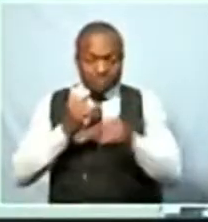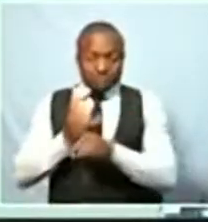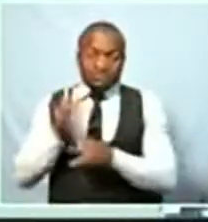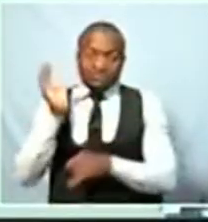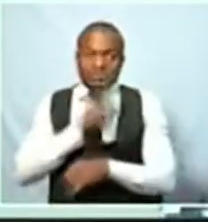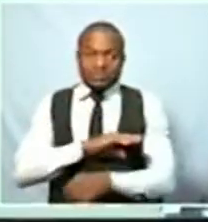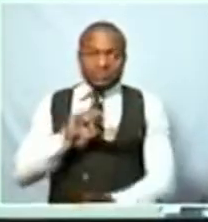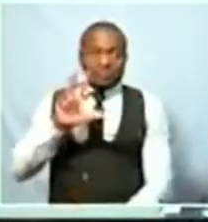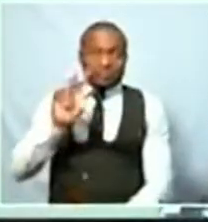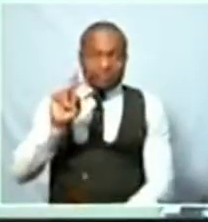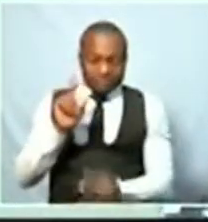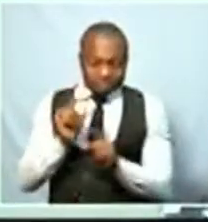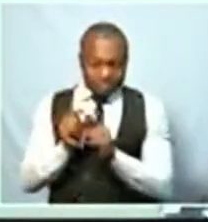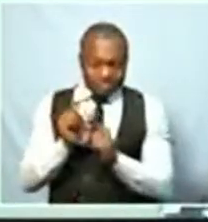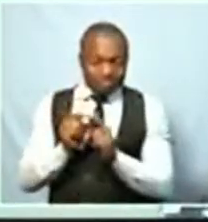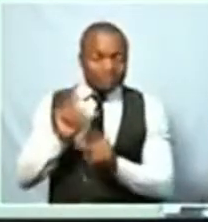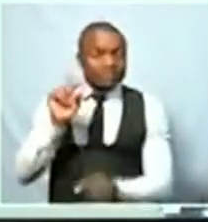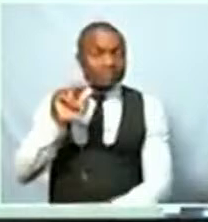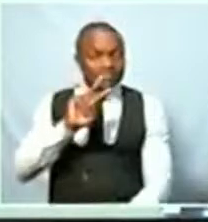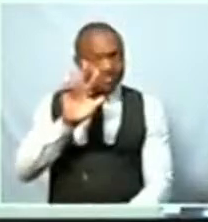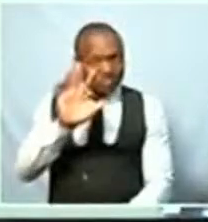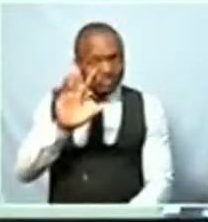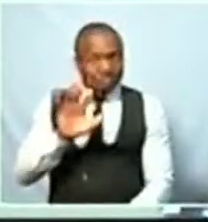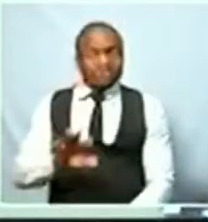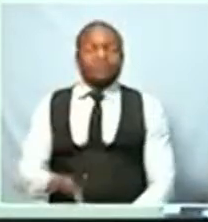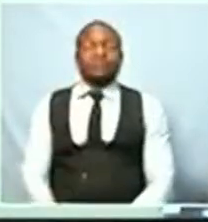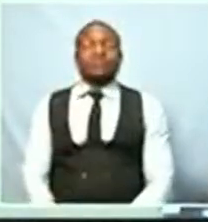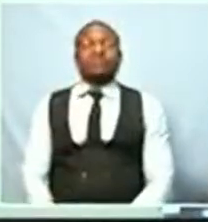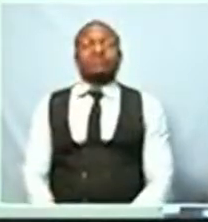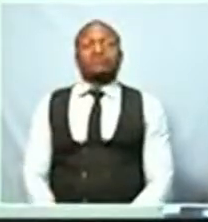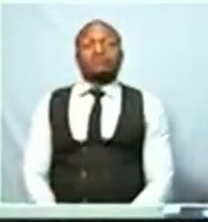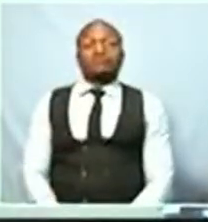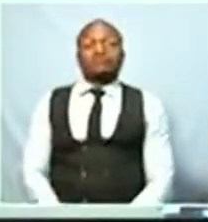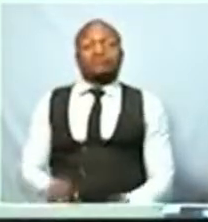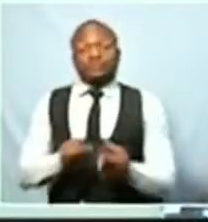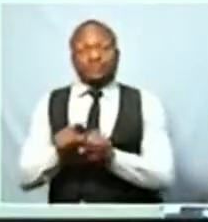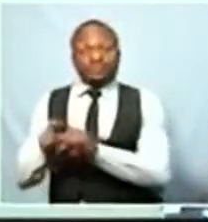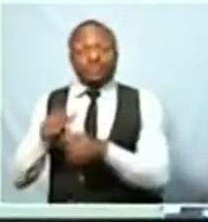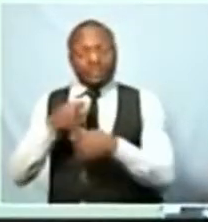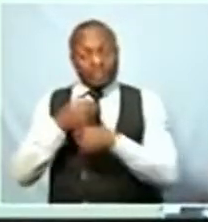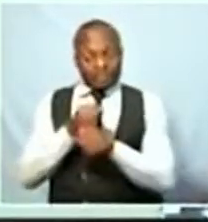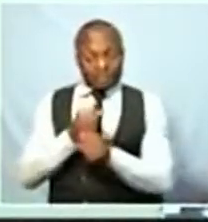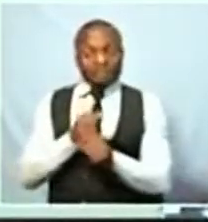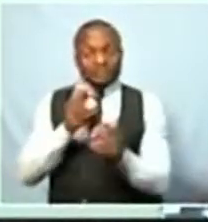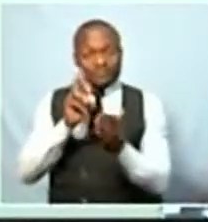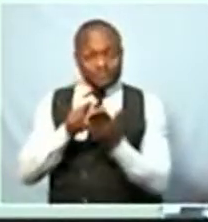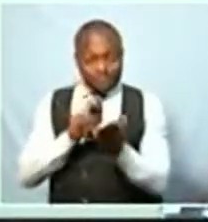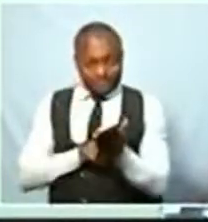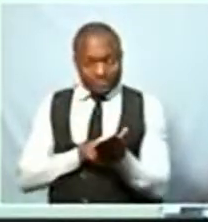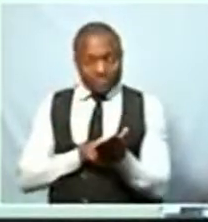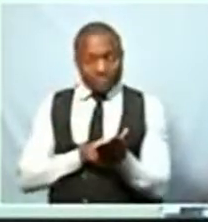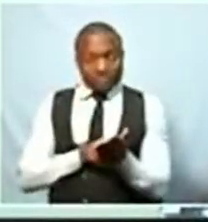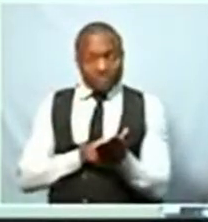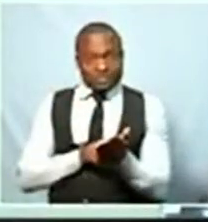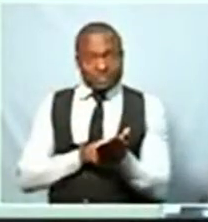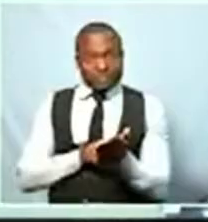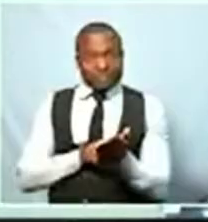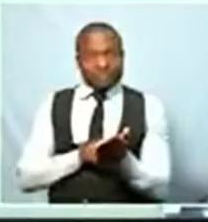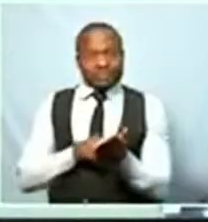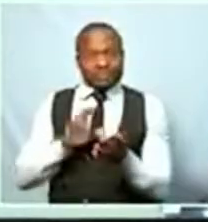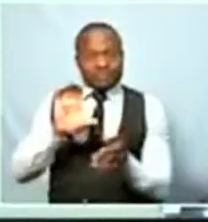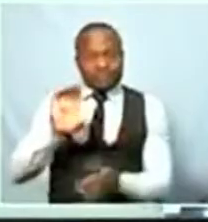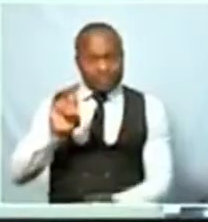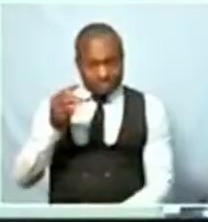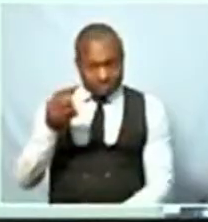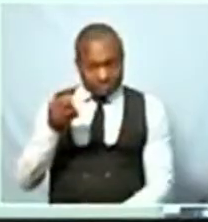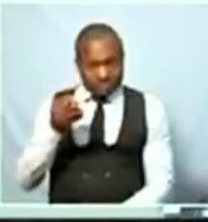31st December 2025. We will also produce a report on the Constituency